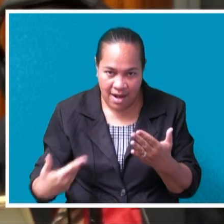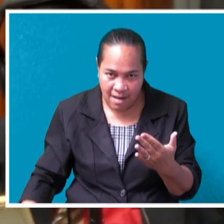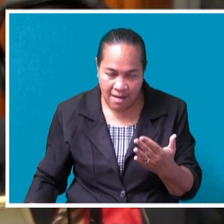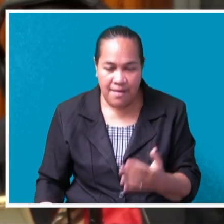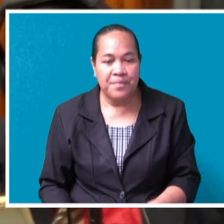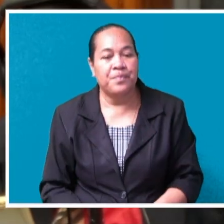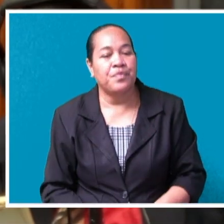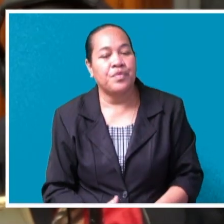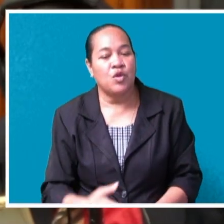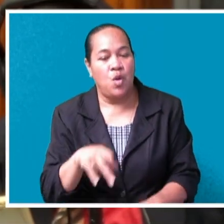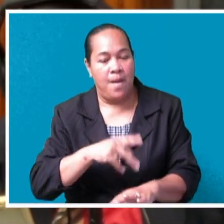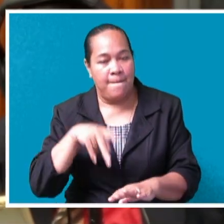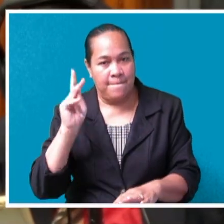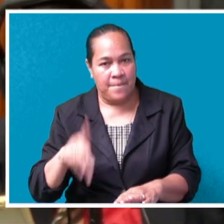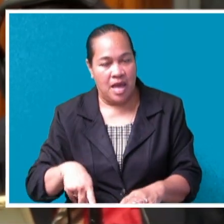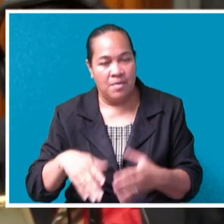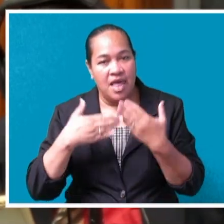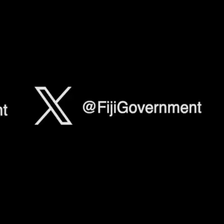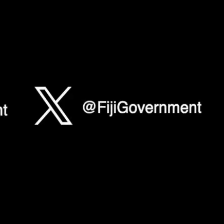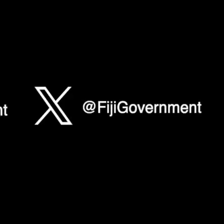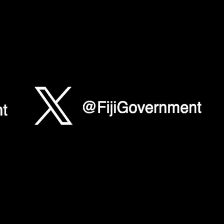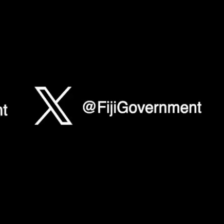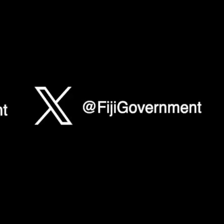to the Parliament. Thank you, Honourable Speaker.